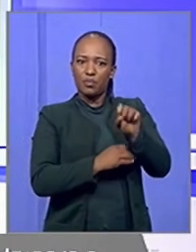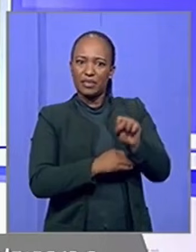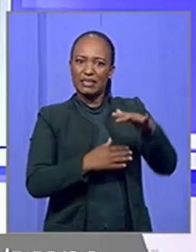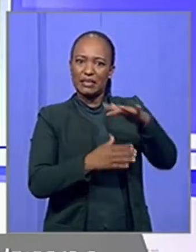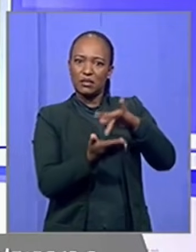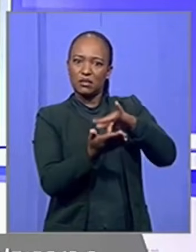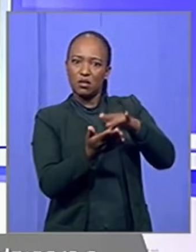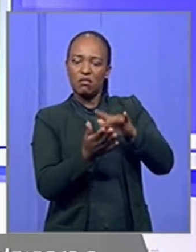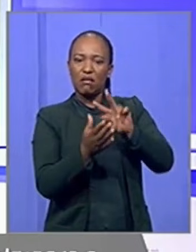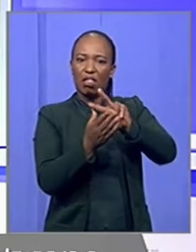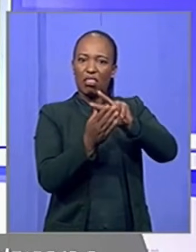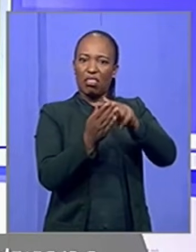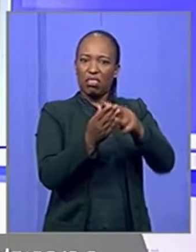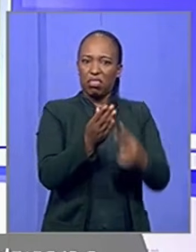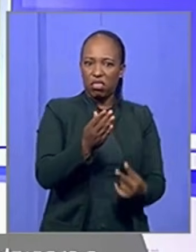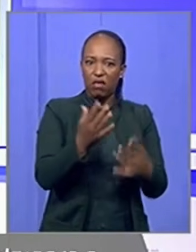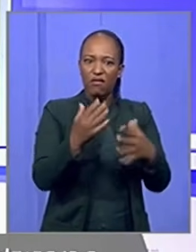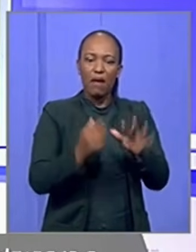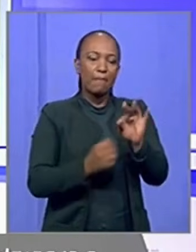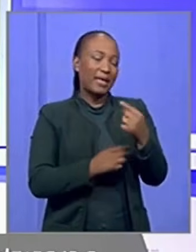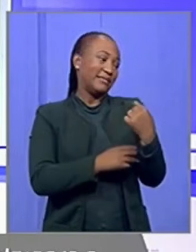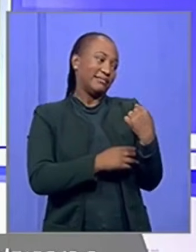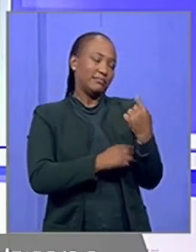Pretoria nakong ya leeto la sekolo ka Mantaha.